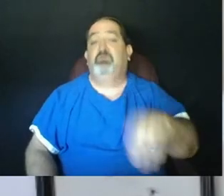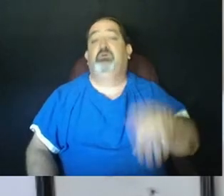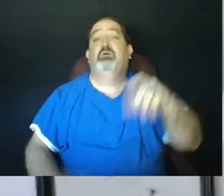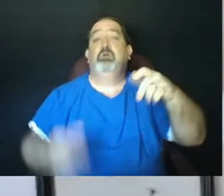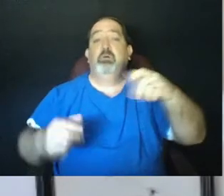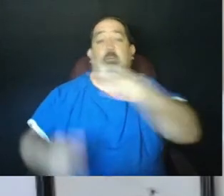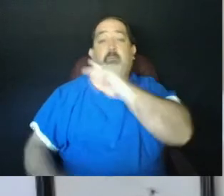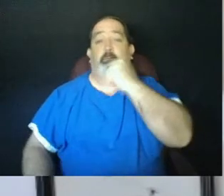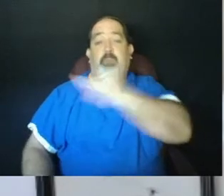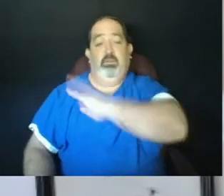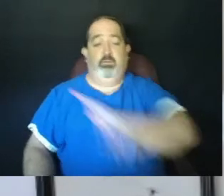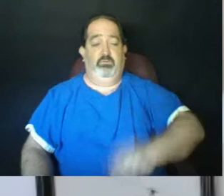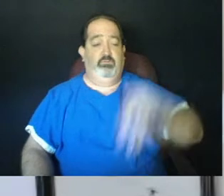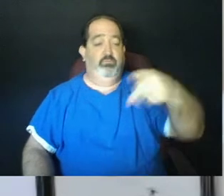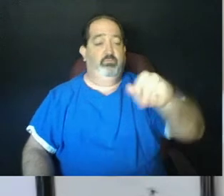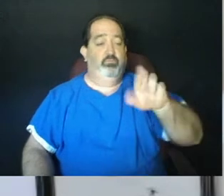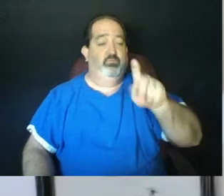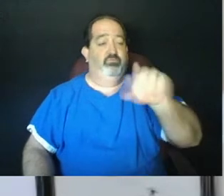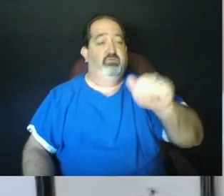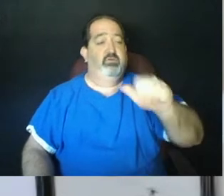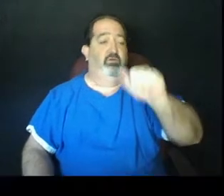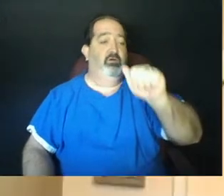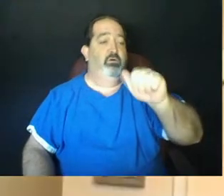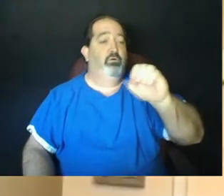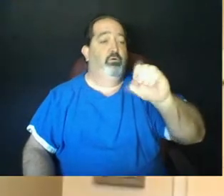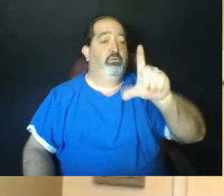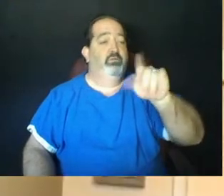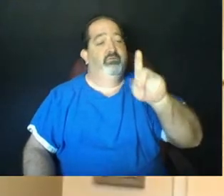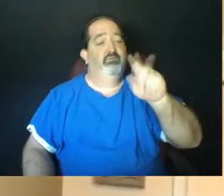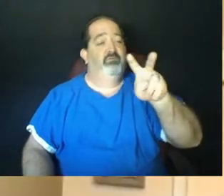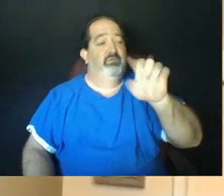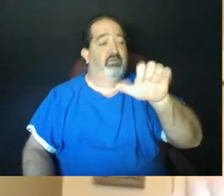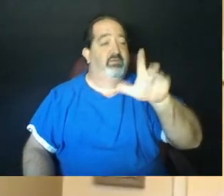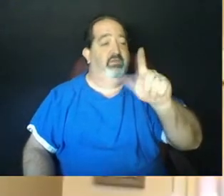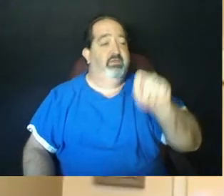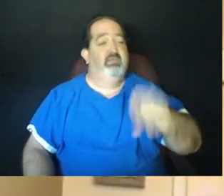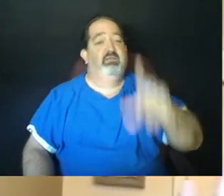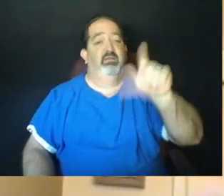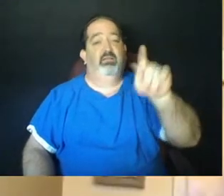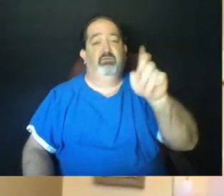Excellency, Portia Olivier Lafournier.